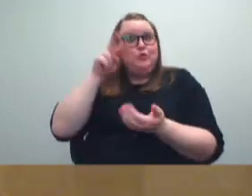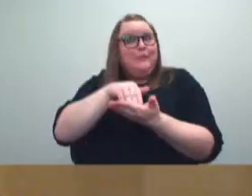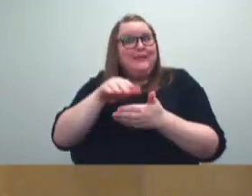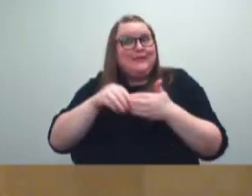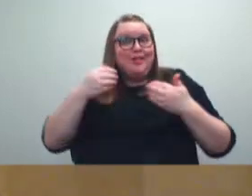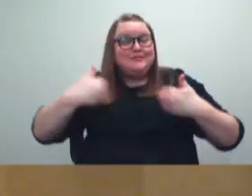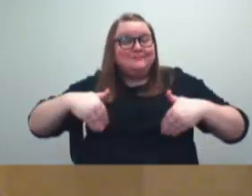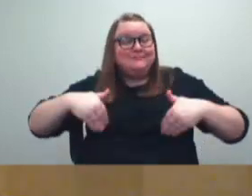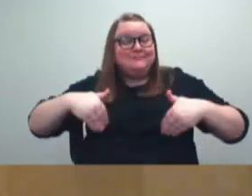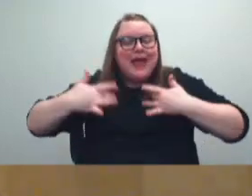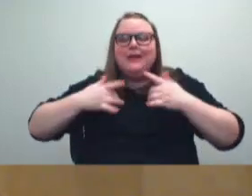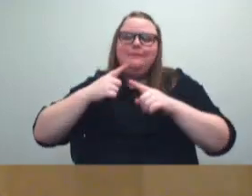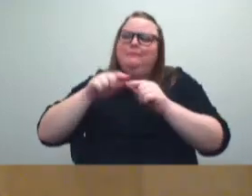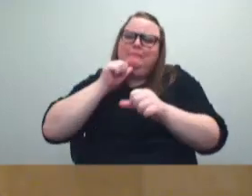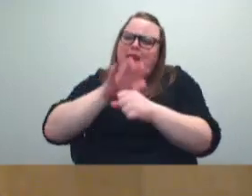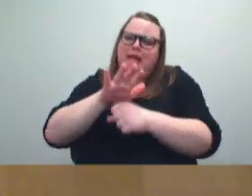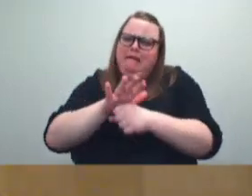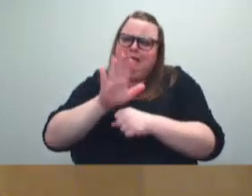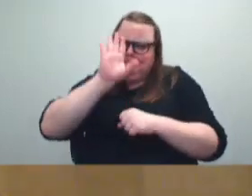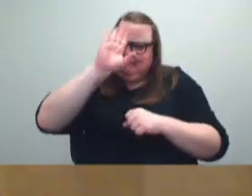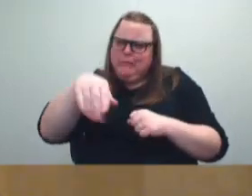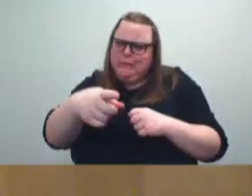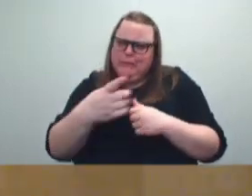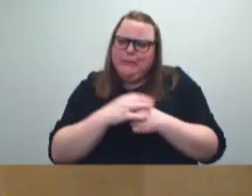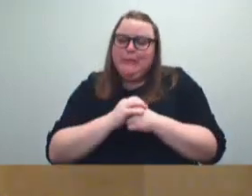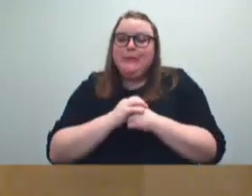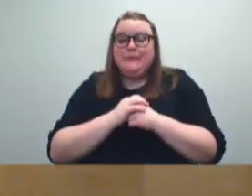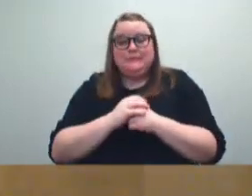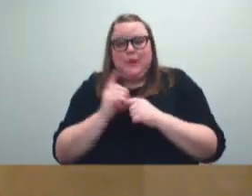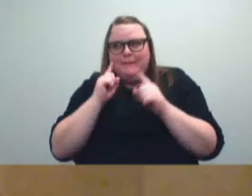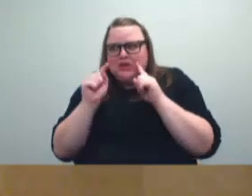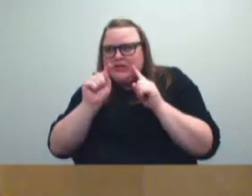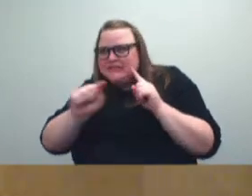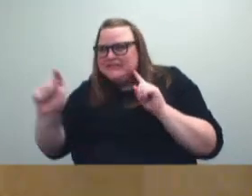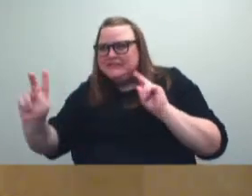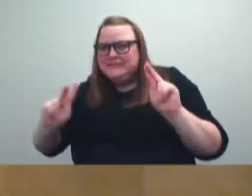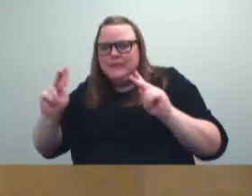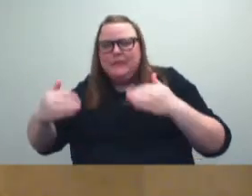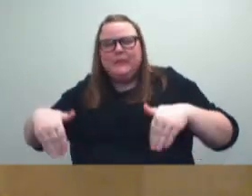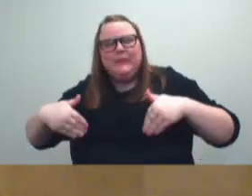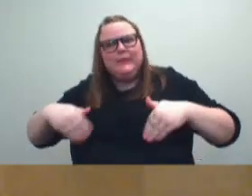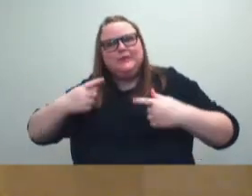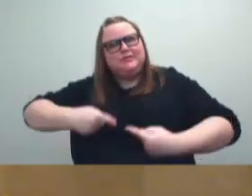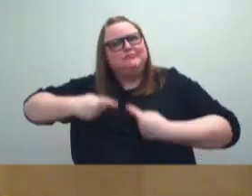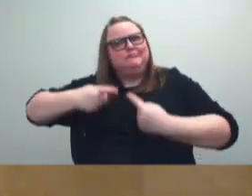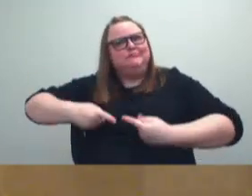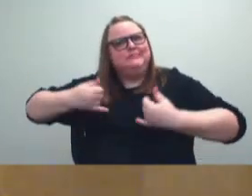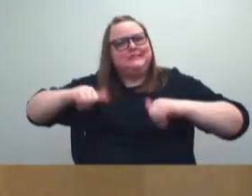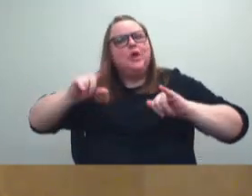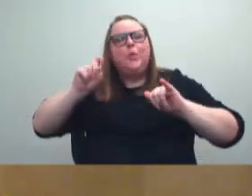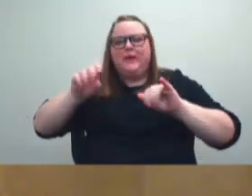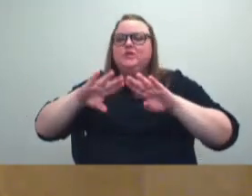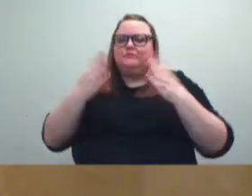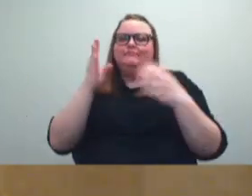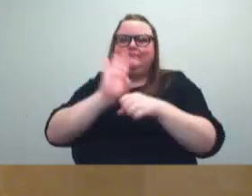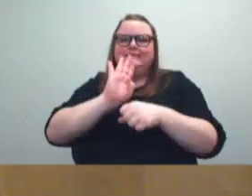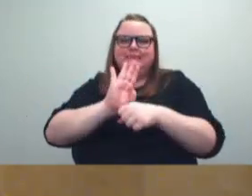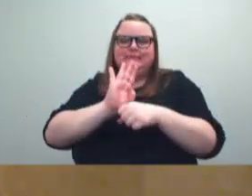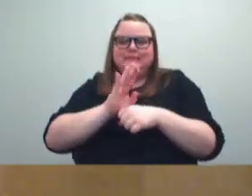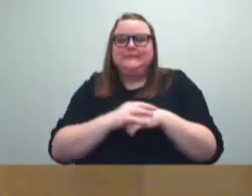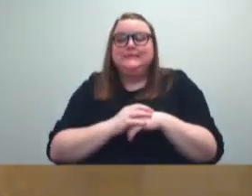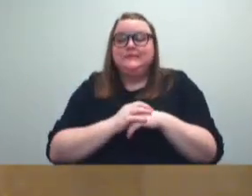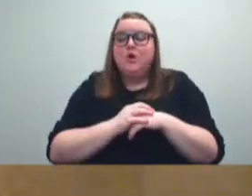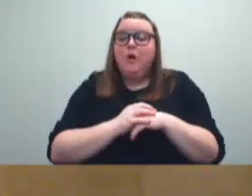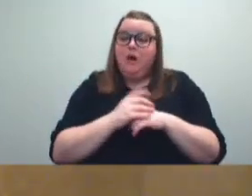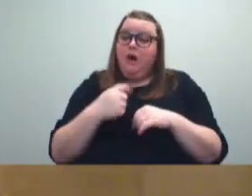I'm hearing, it still makes me worry that we still have a lot more to do, and we need to get businesses open. It's also, I'm excited that we